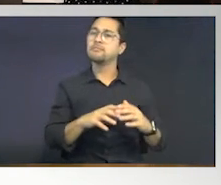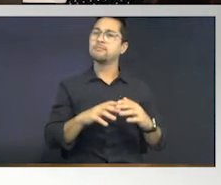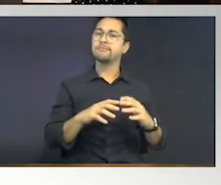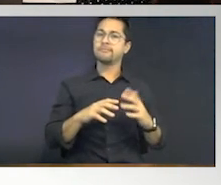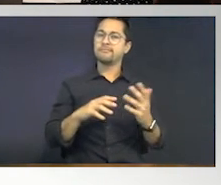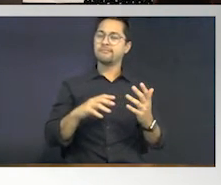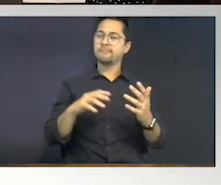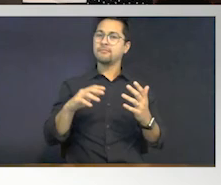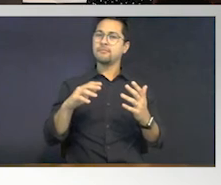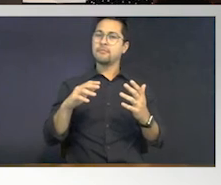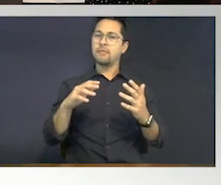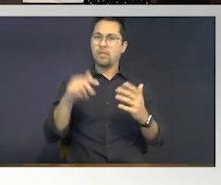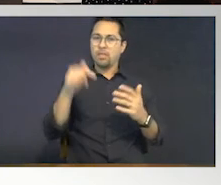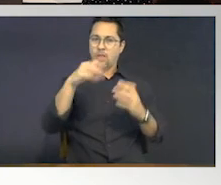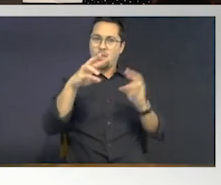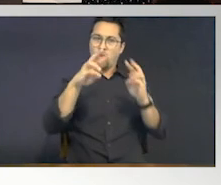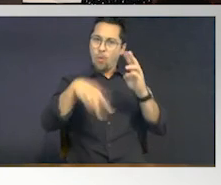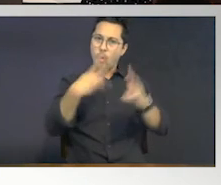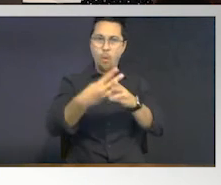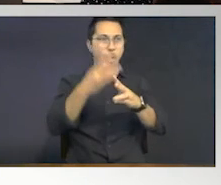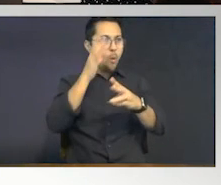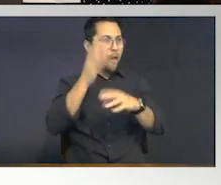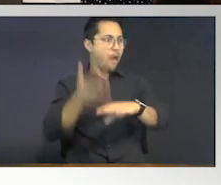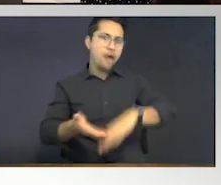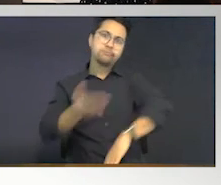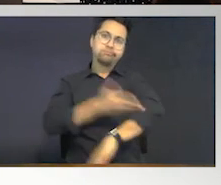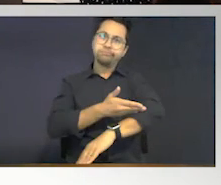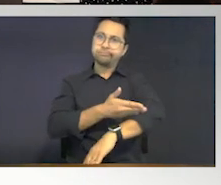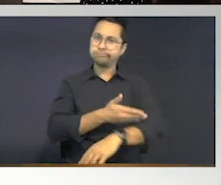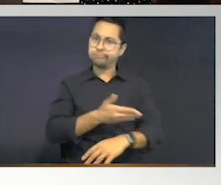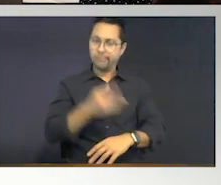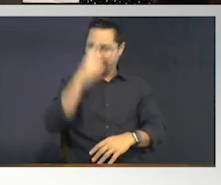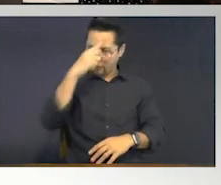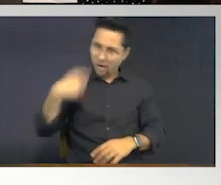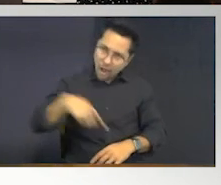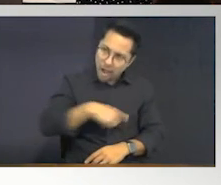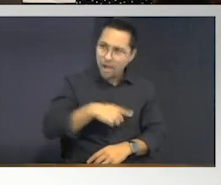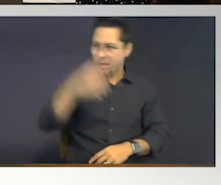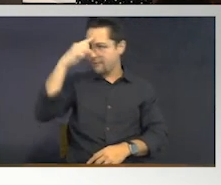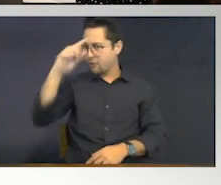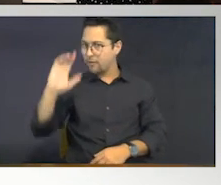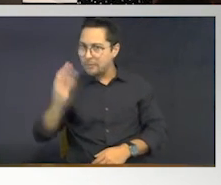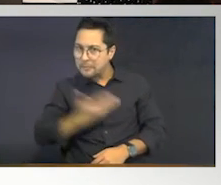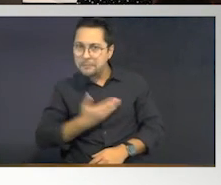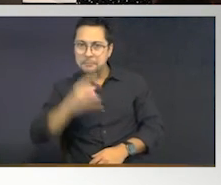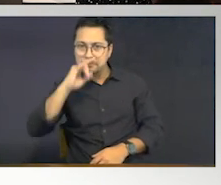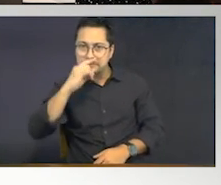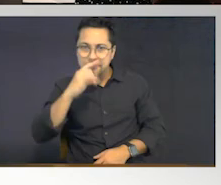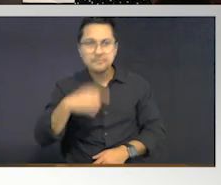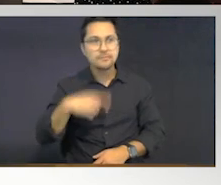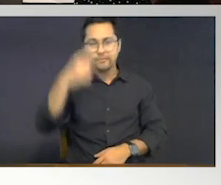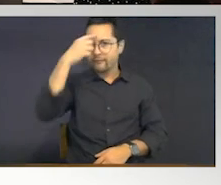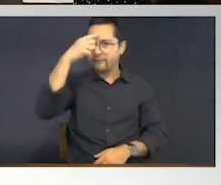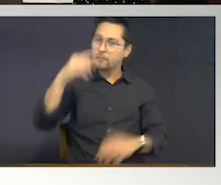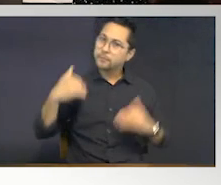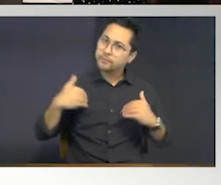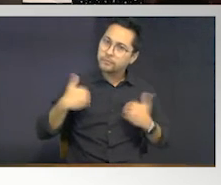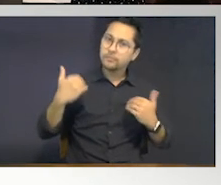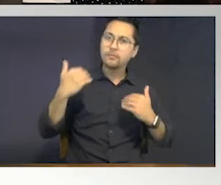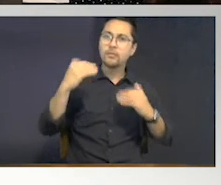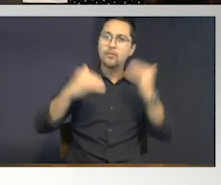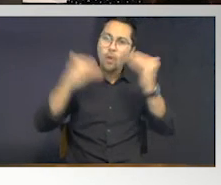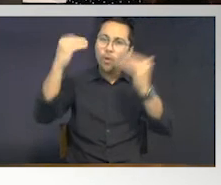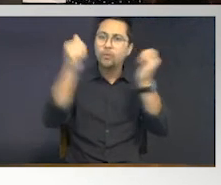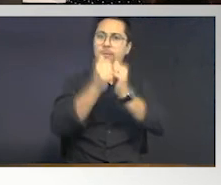the world will end up being better for all of us, and for our kids and young adults with disabilities. So